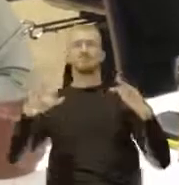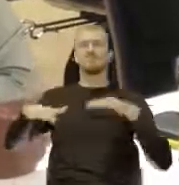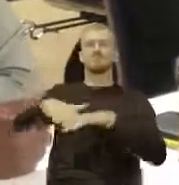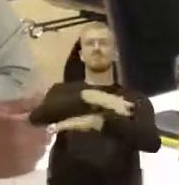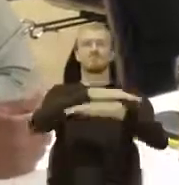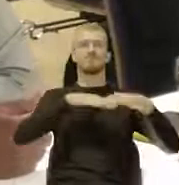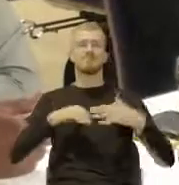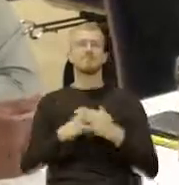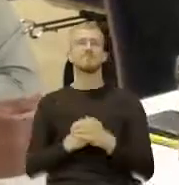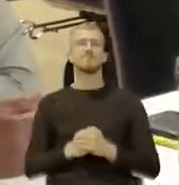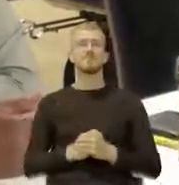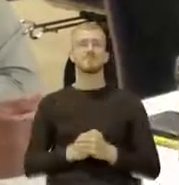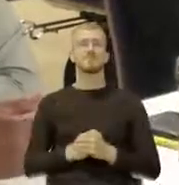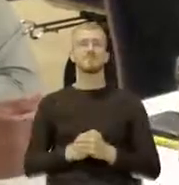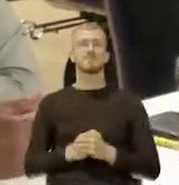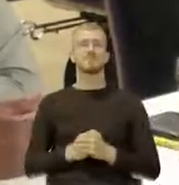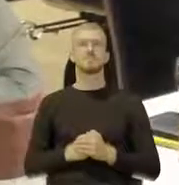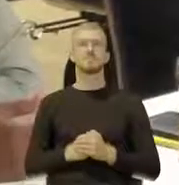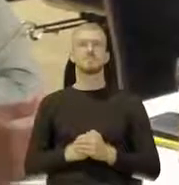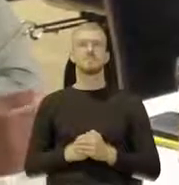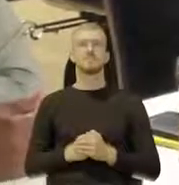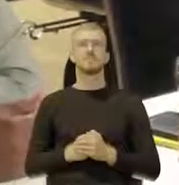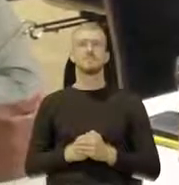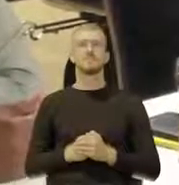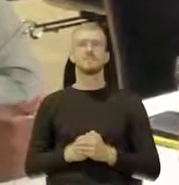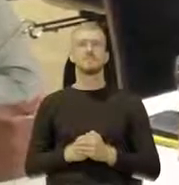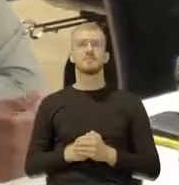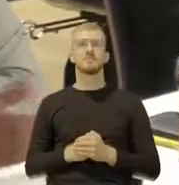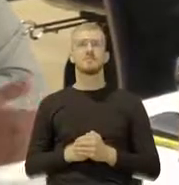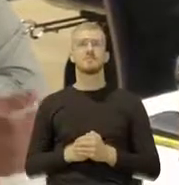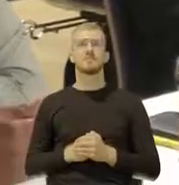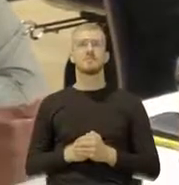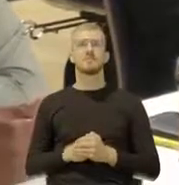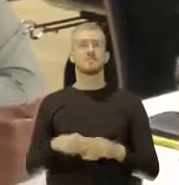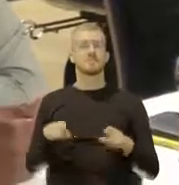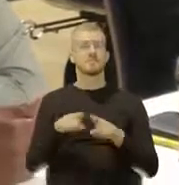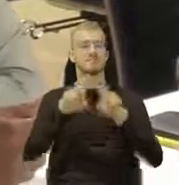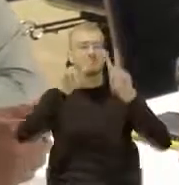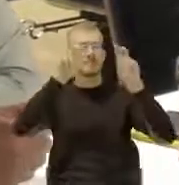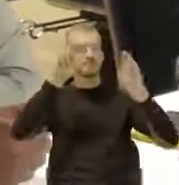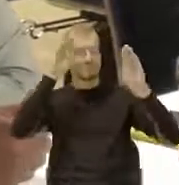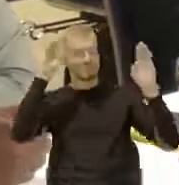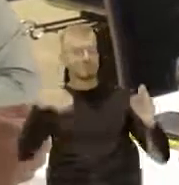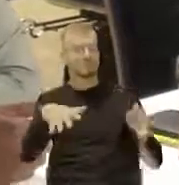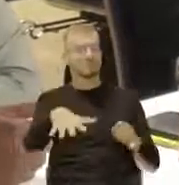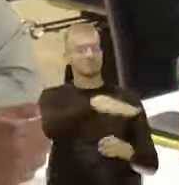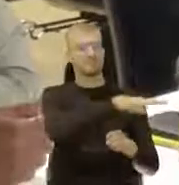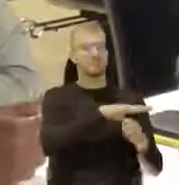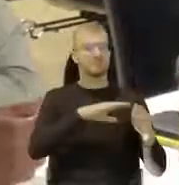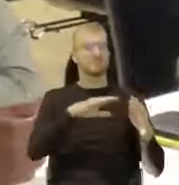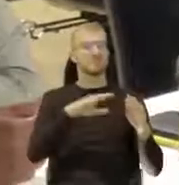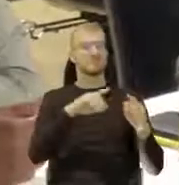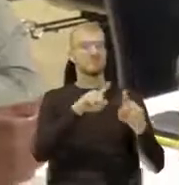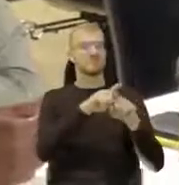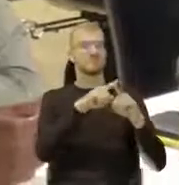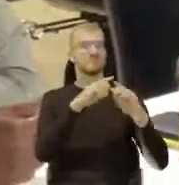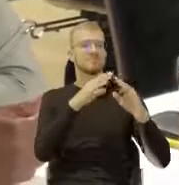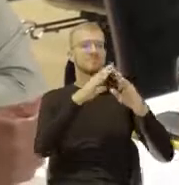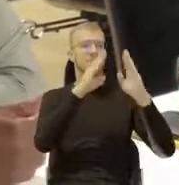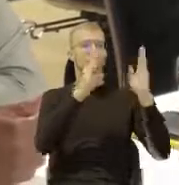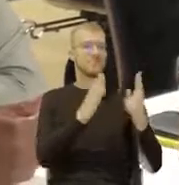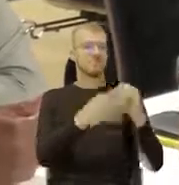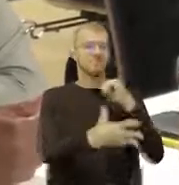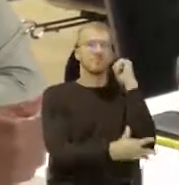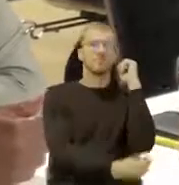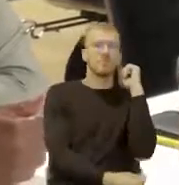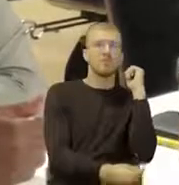our cities, and all of that. So we're proposing, and with our partners, including the VLG, we're looking at how to